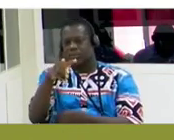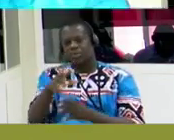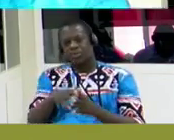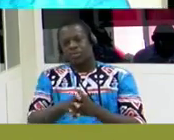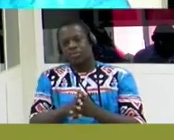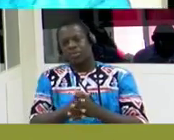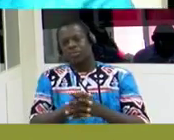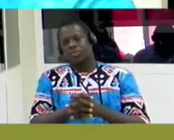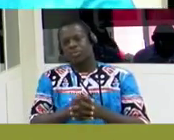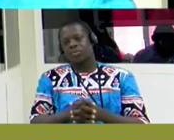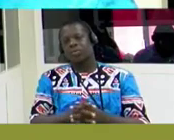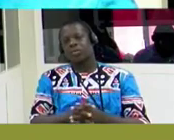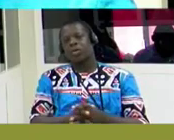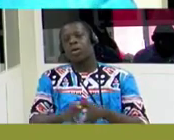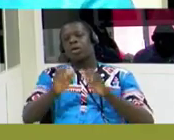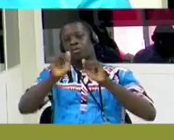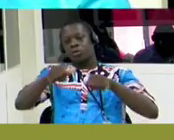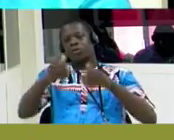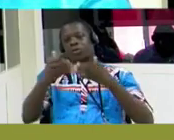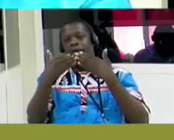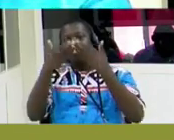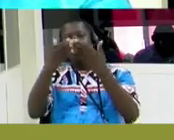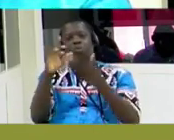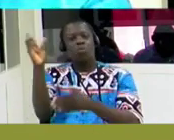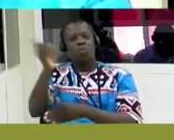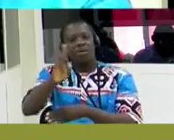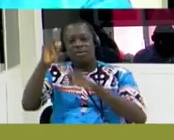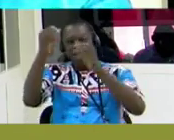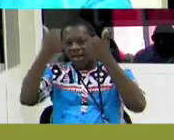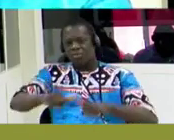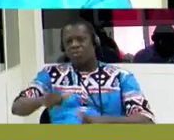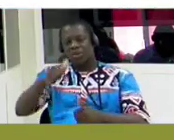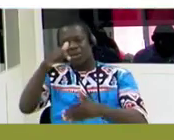Can you tell us what happened at State House when they returned?